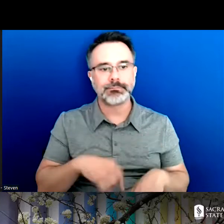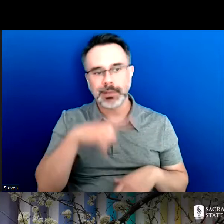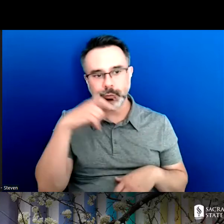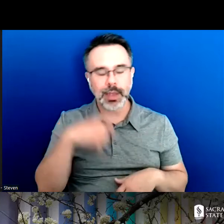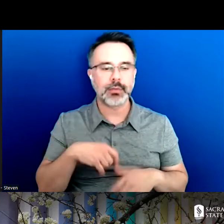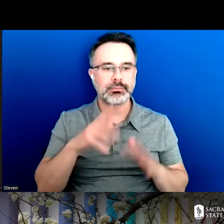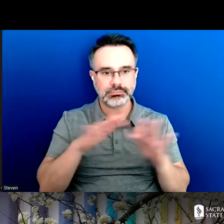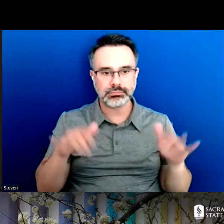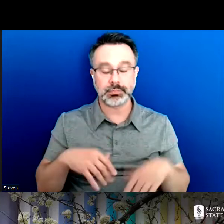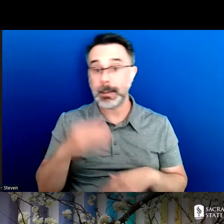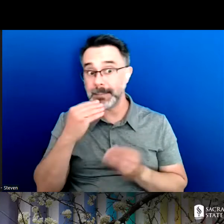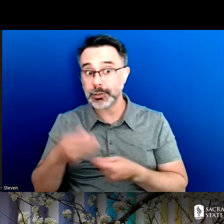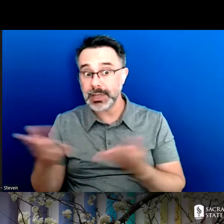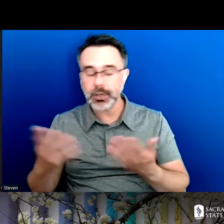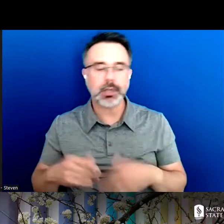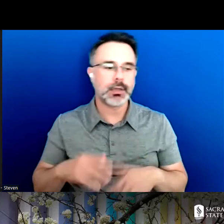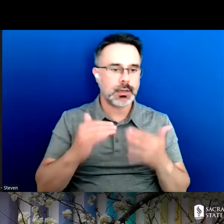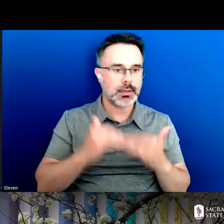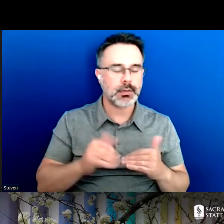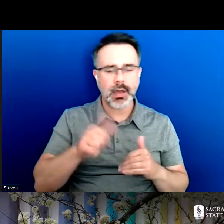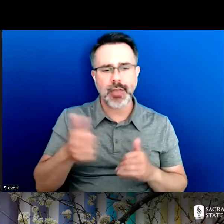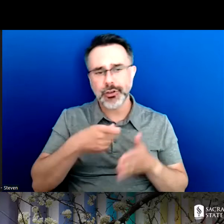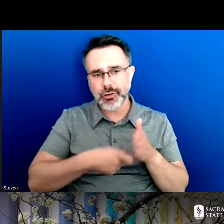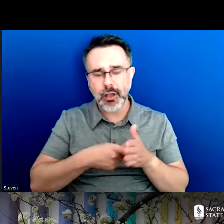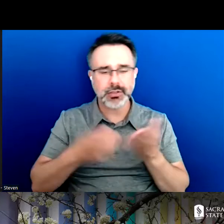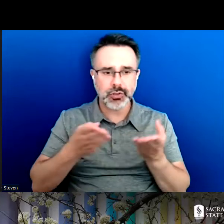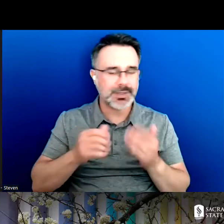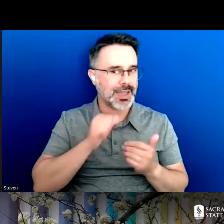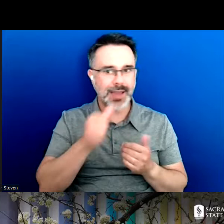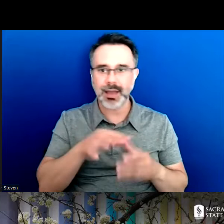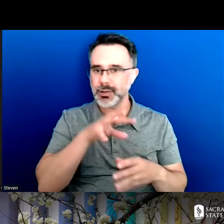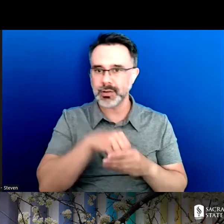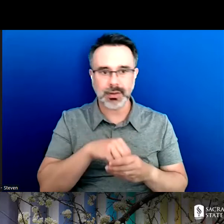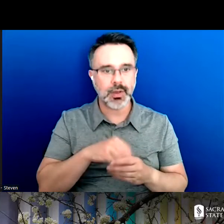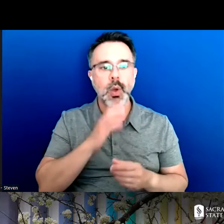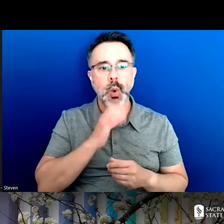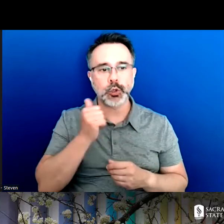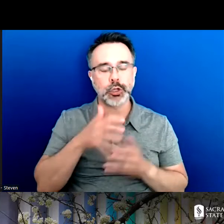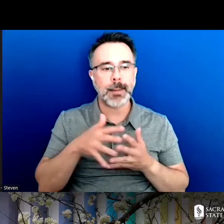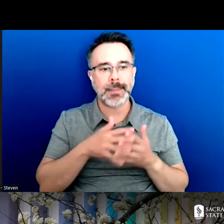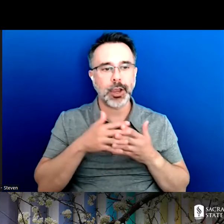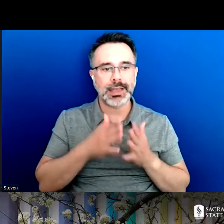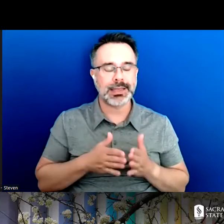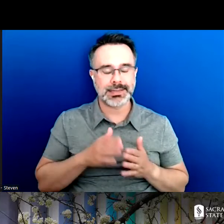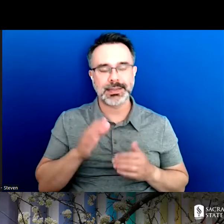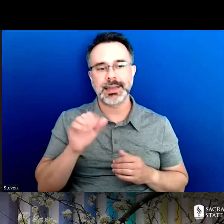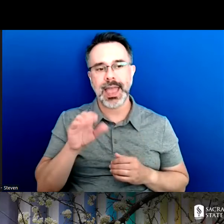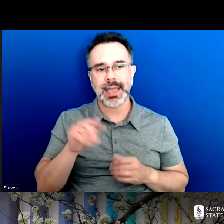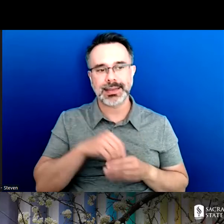noted the cost of living and services is not accounted for in the older American Acts in urban